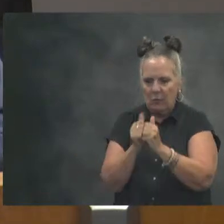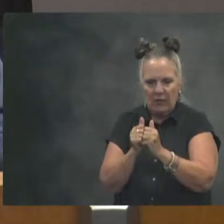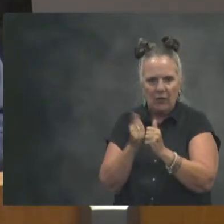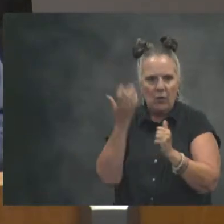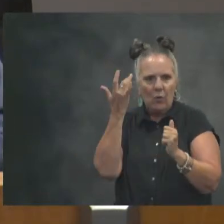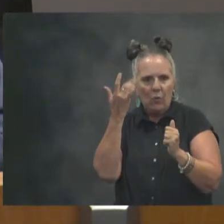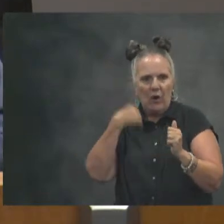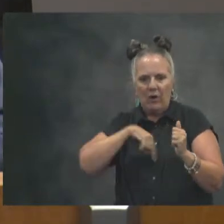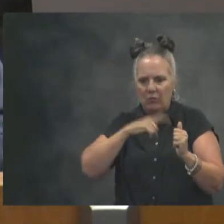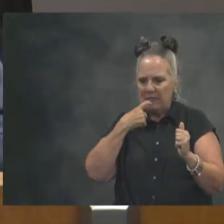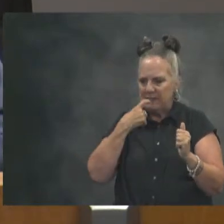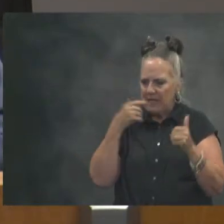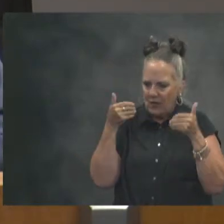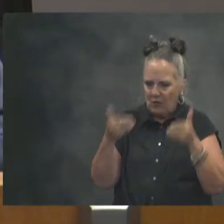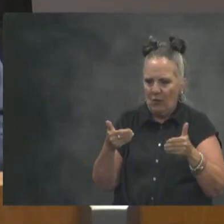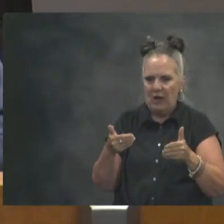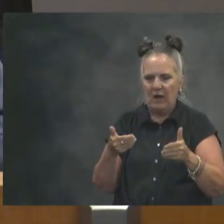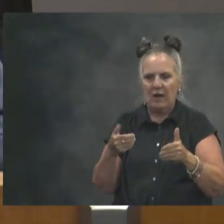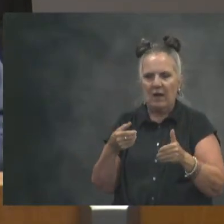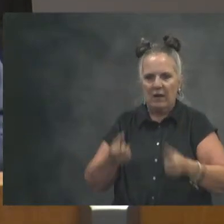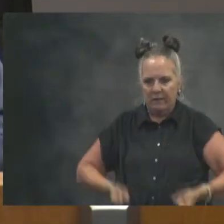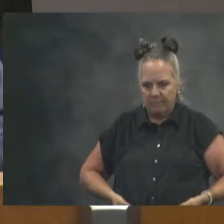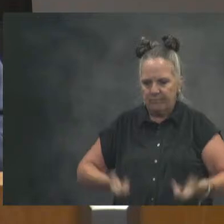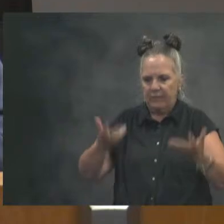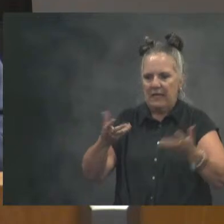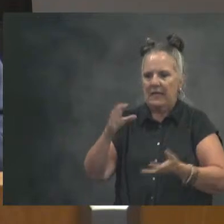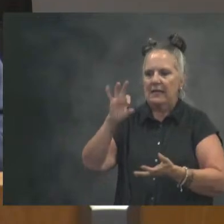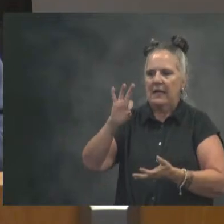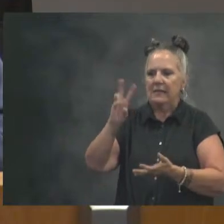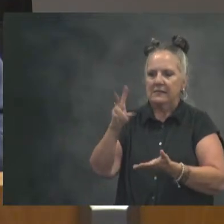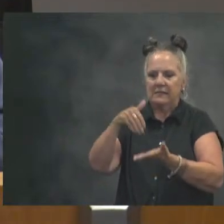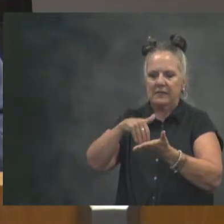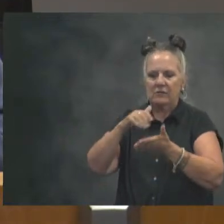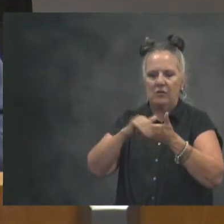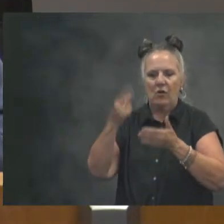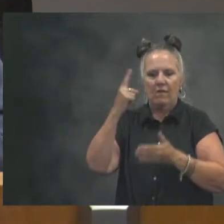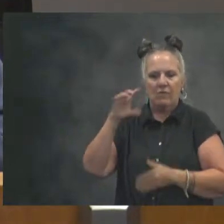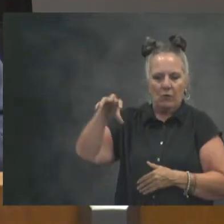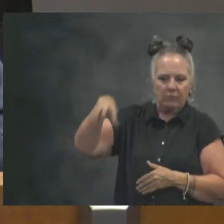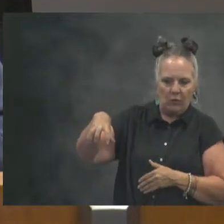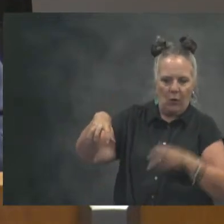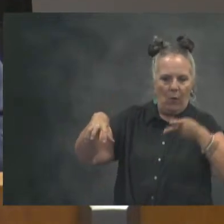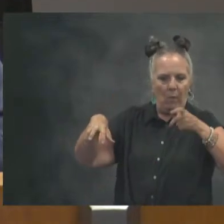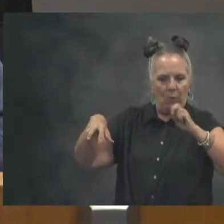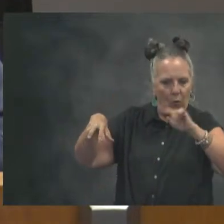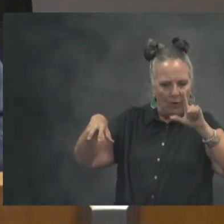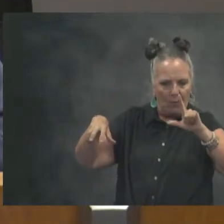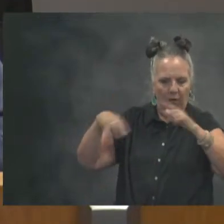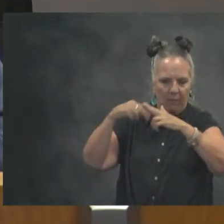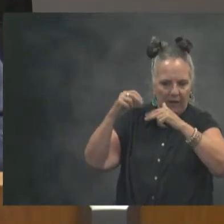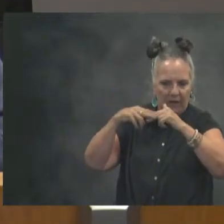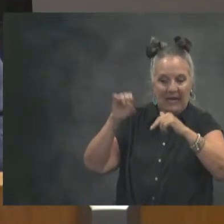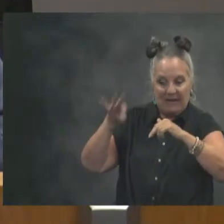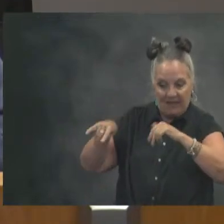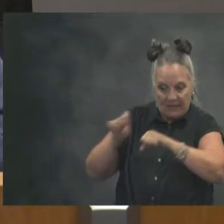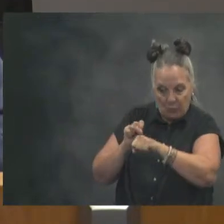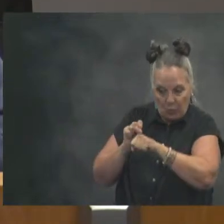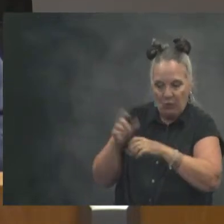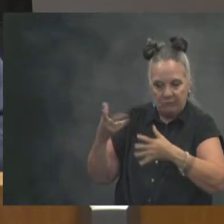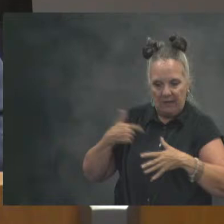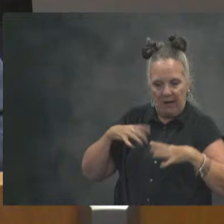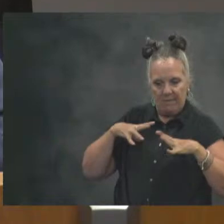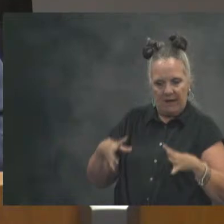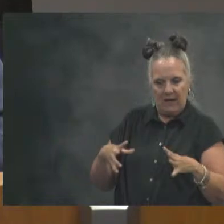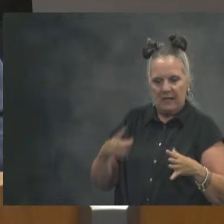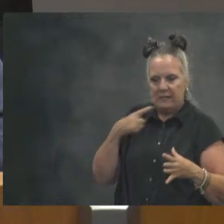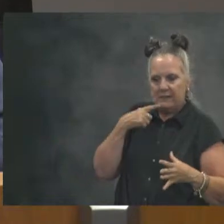blindly say, go ahead and spend $96,000 on these portables, and if they need work, they need work. I'm fine with that, but could you tell